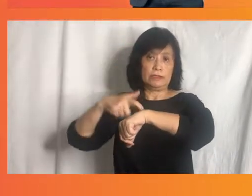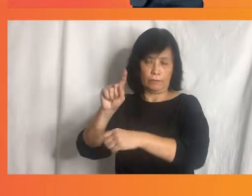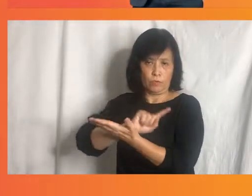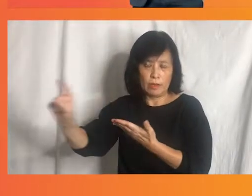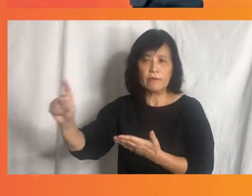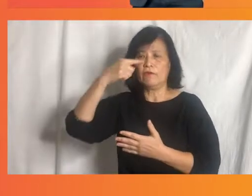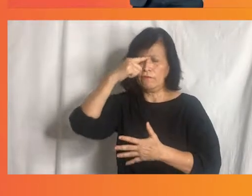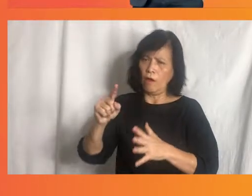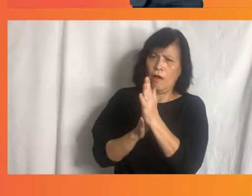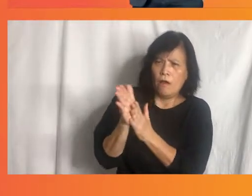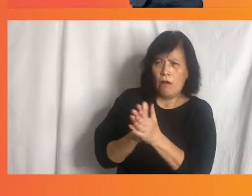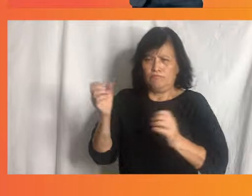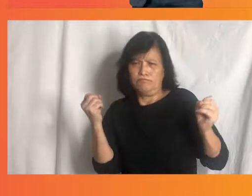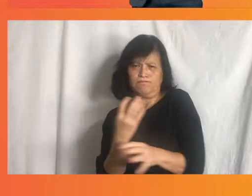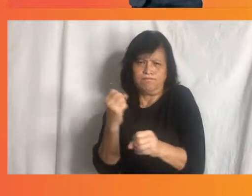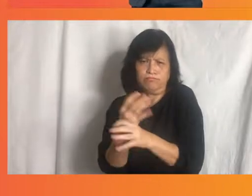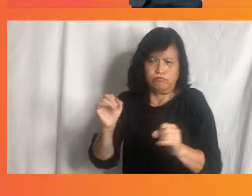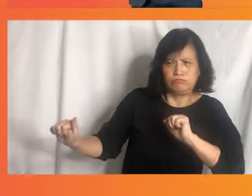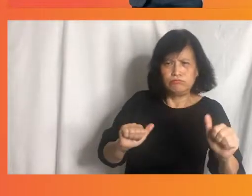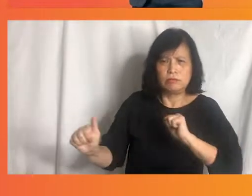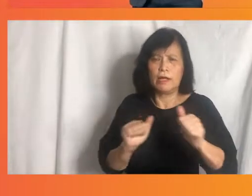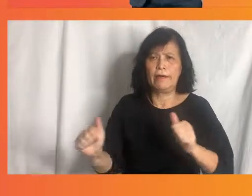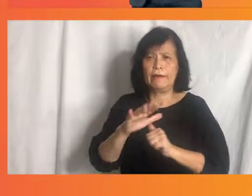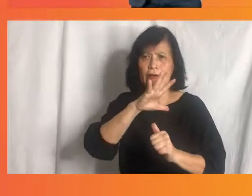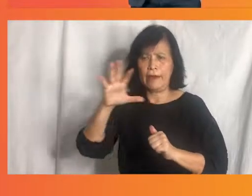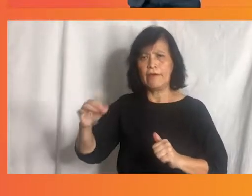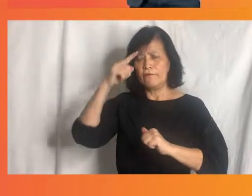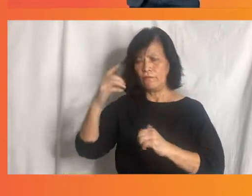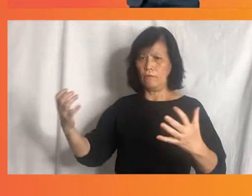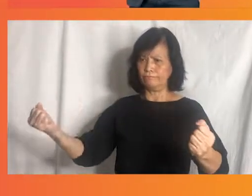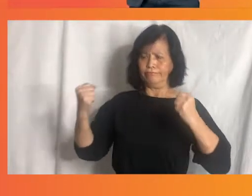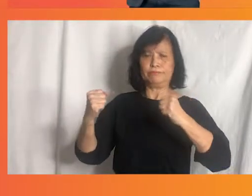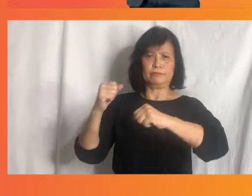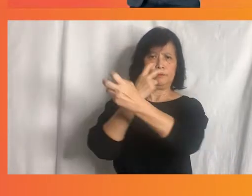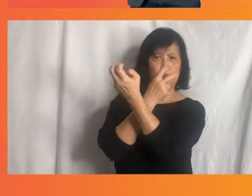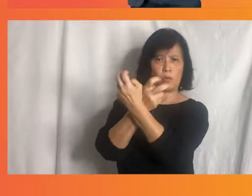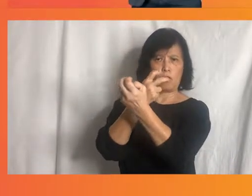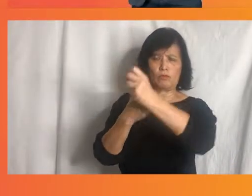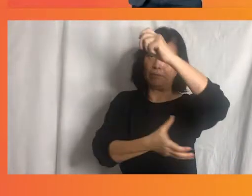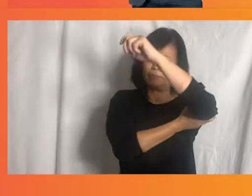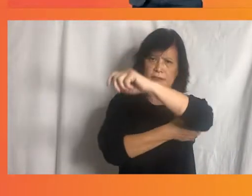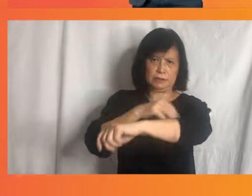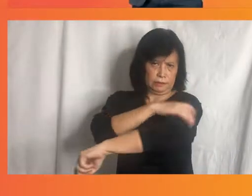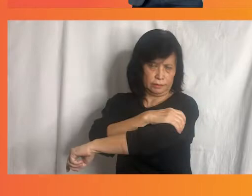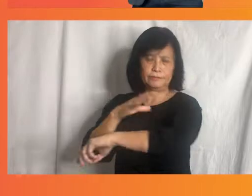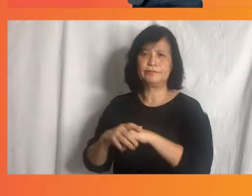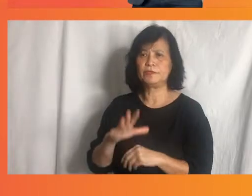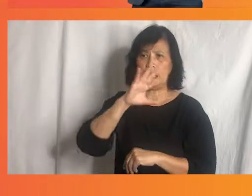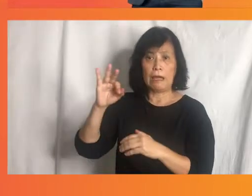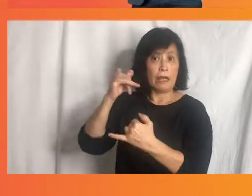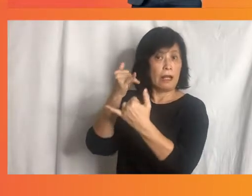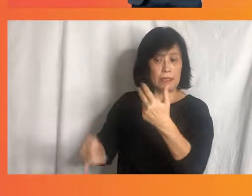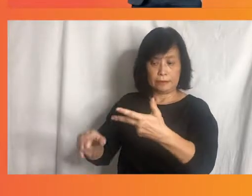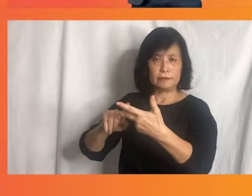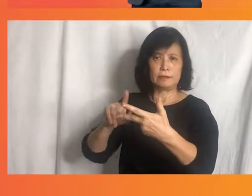vigorous intensity activities, as well as those that strengthen the muscle and bone. Now, last but not least, they